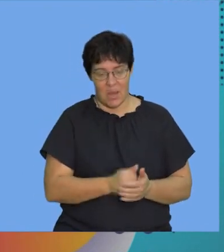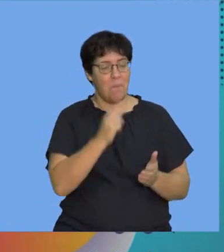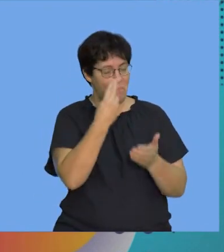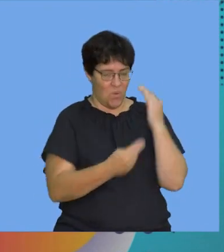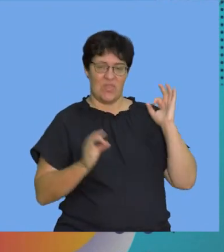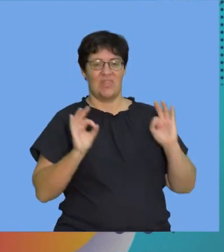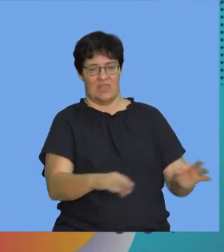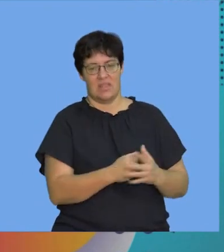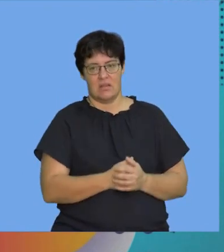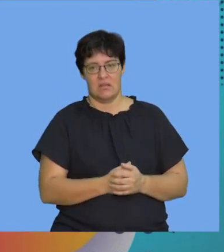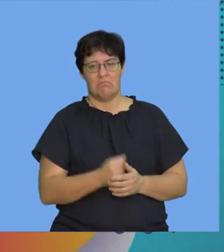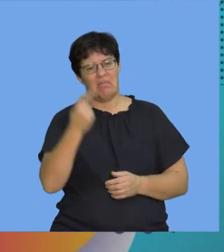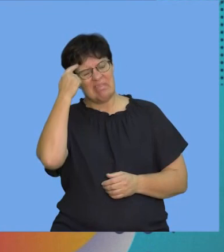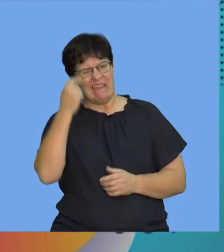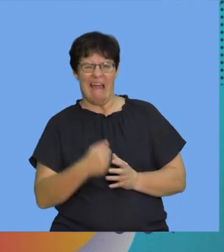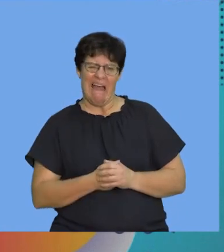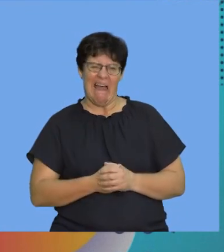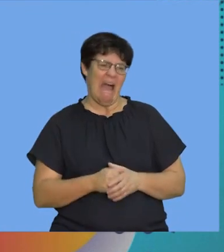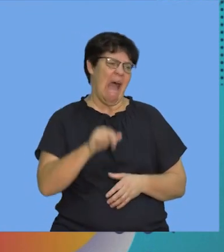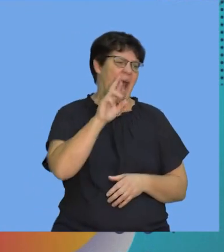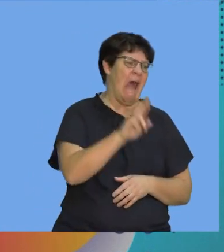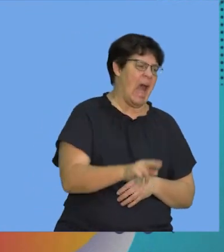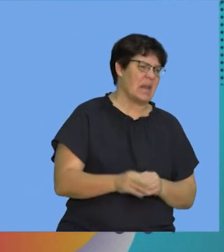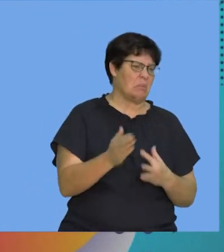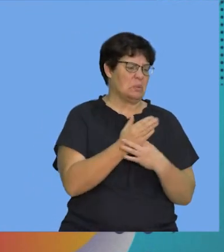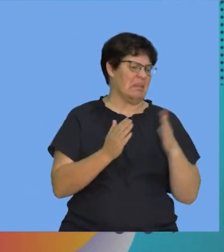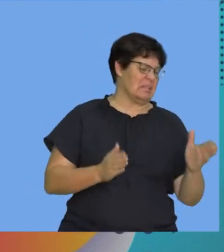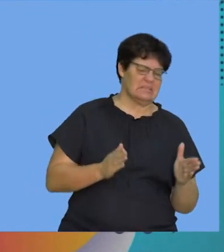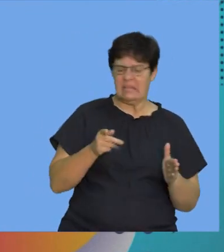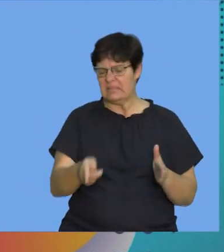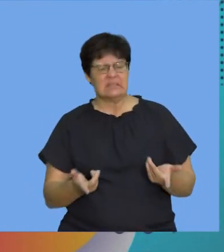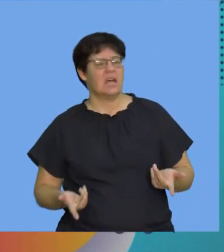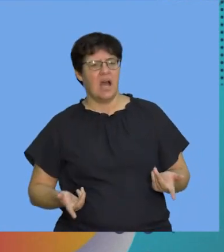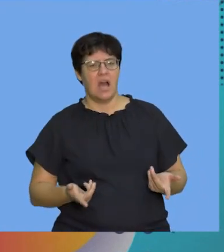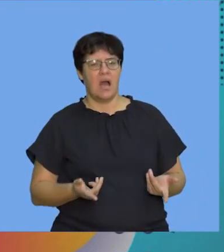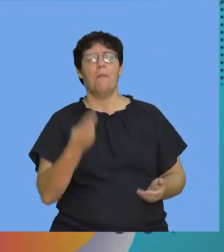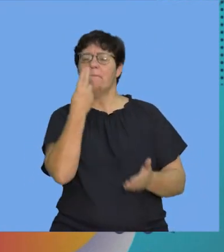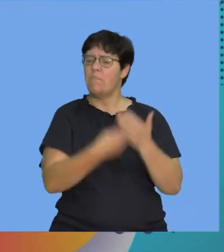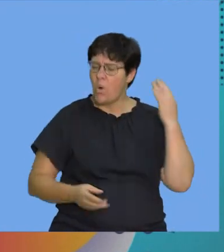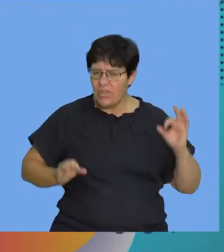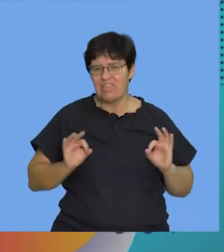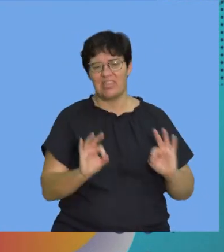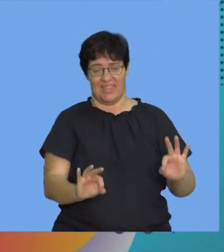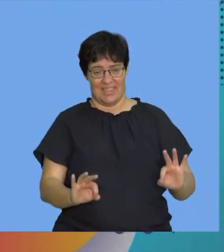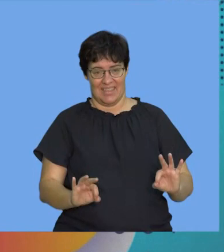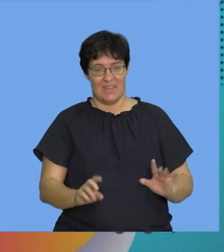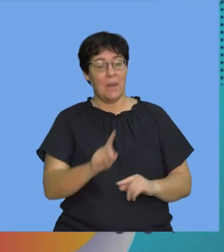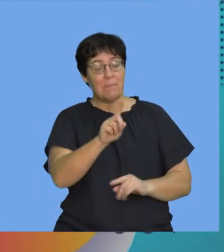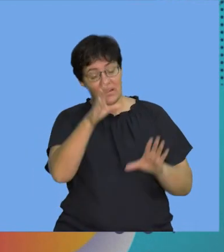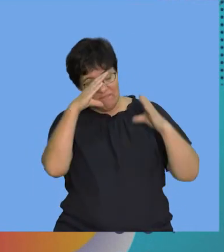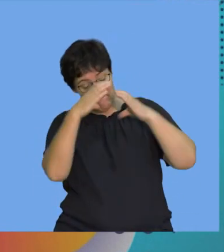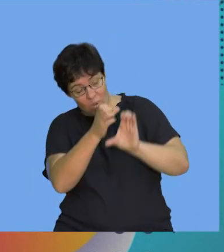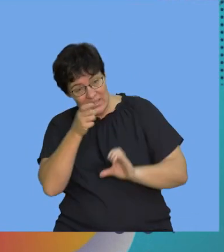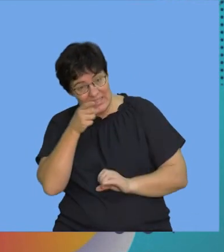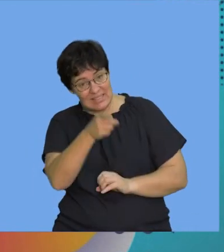look at this thing of if r is between that and that. No, both of them will be correct as long as you pay attention